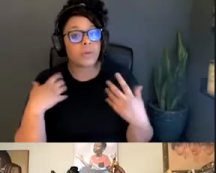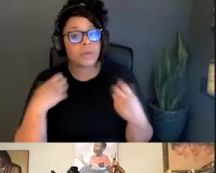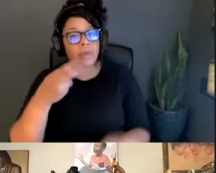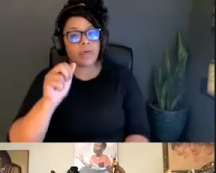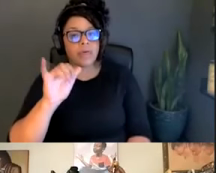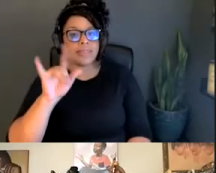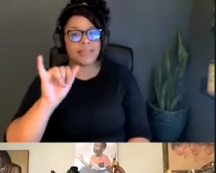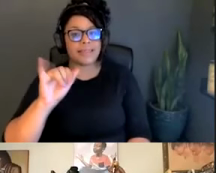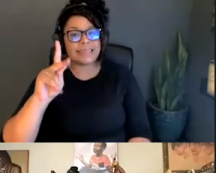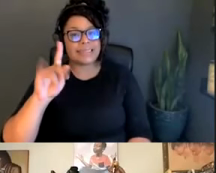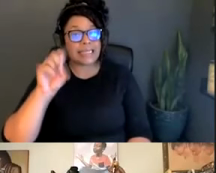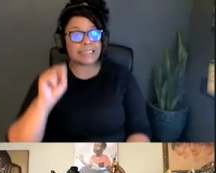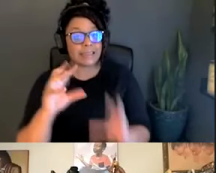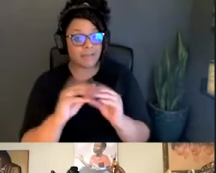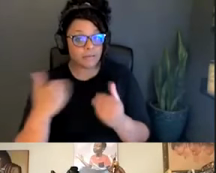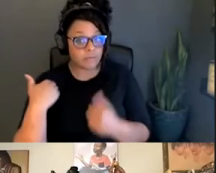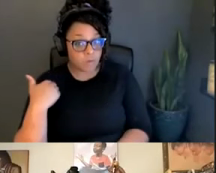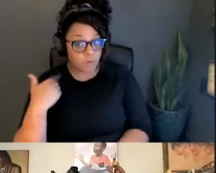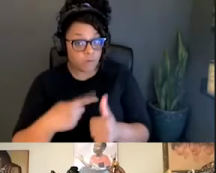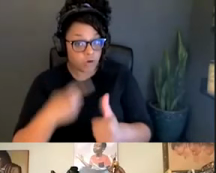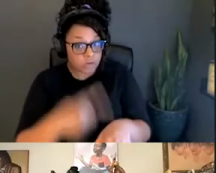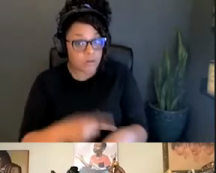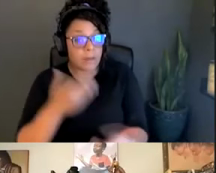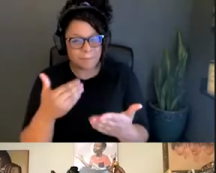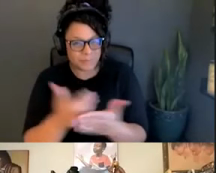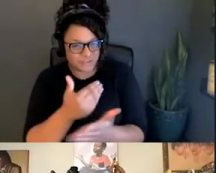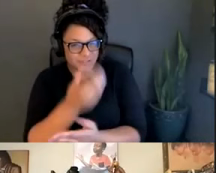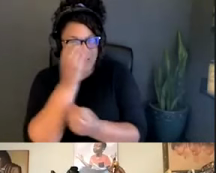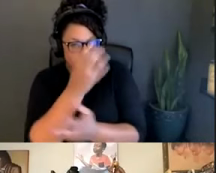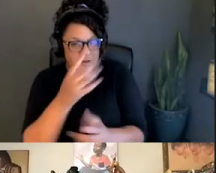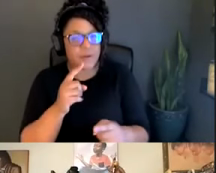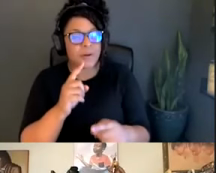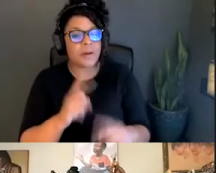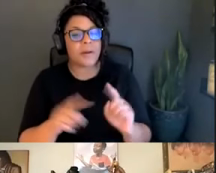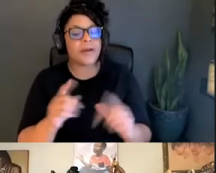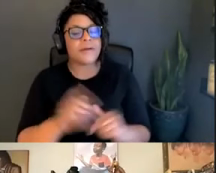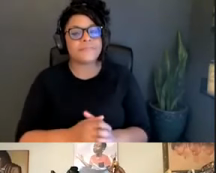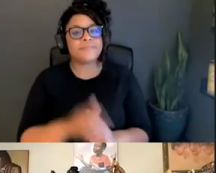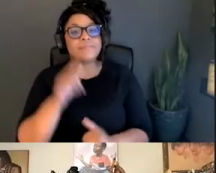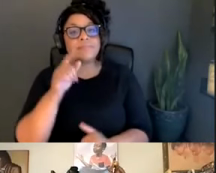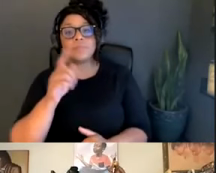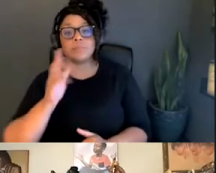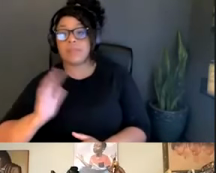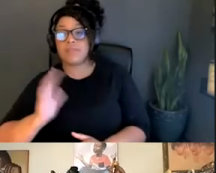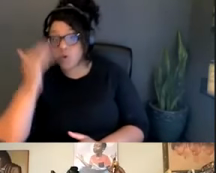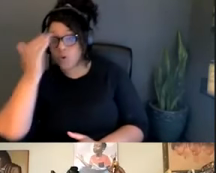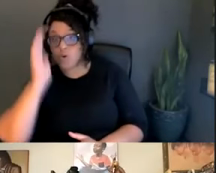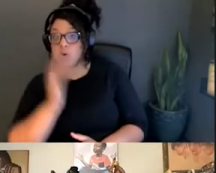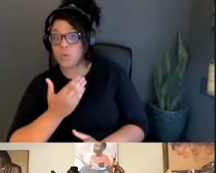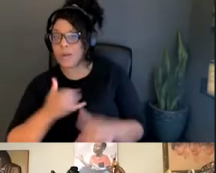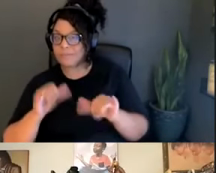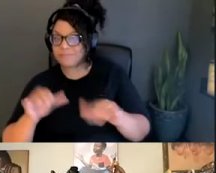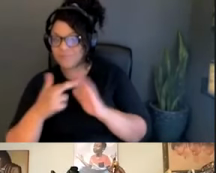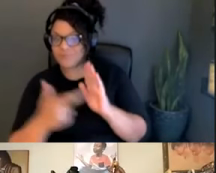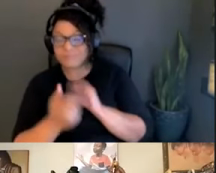meeting before, this might be new to you, but if you are one of our old-time friends, then you know kids